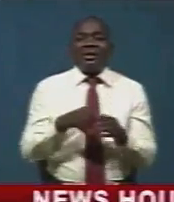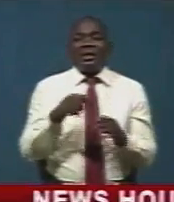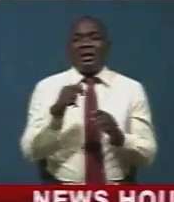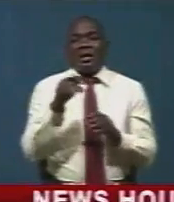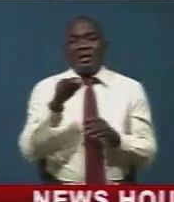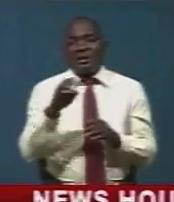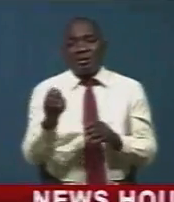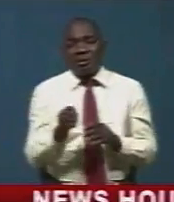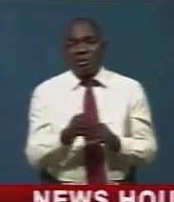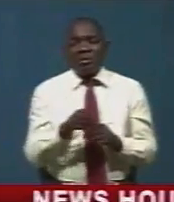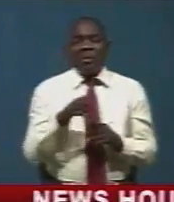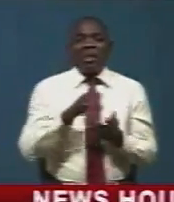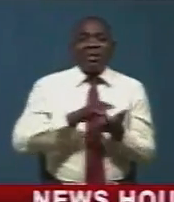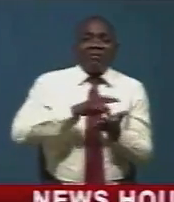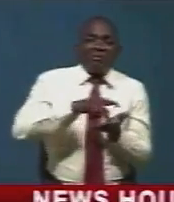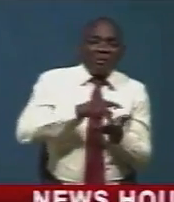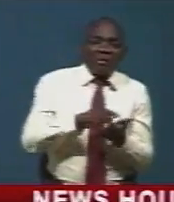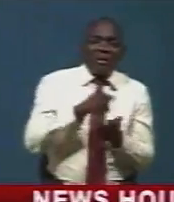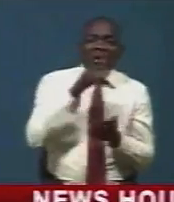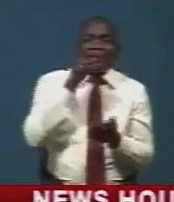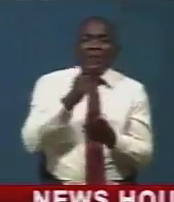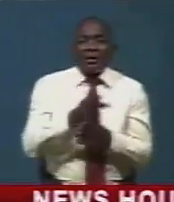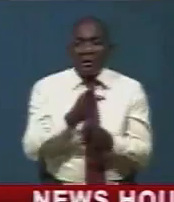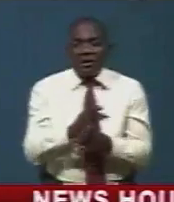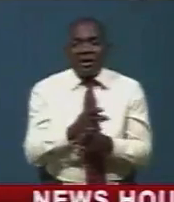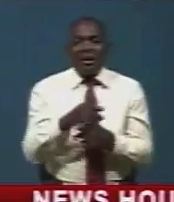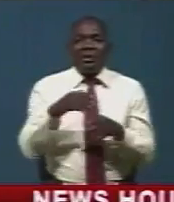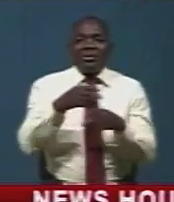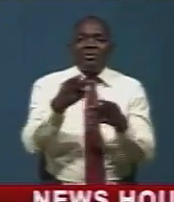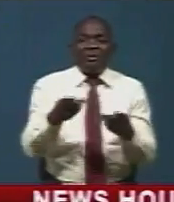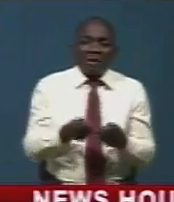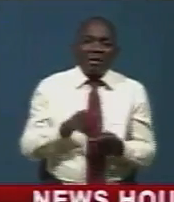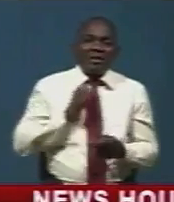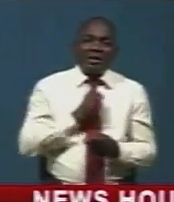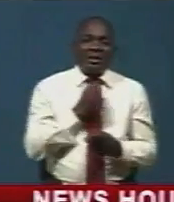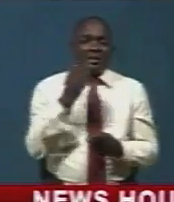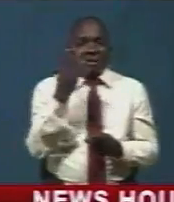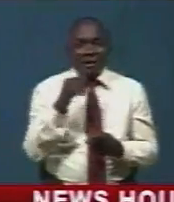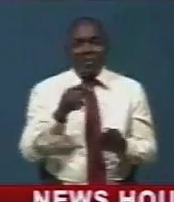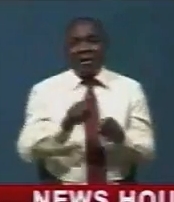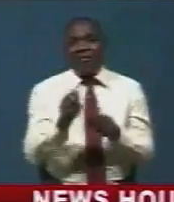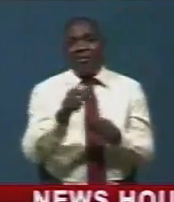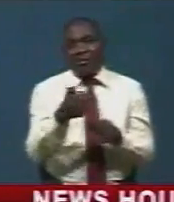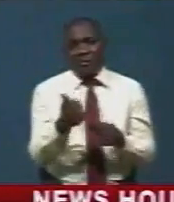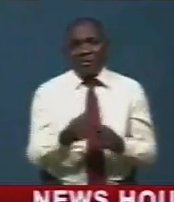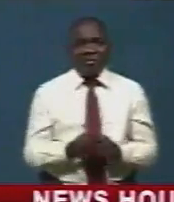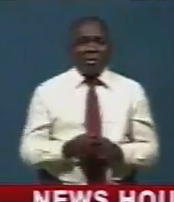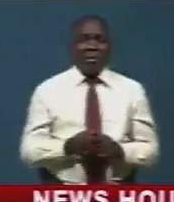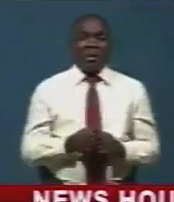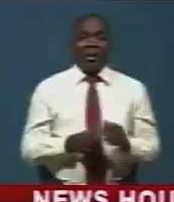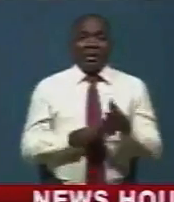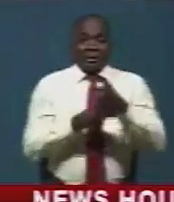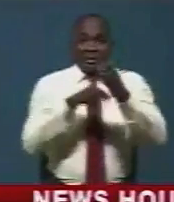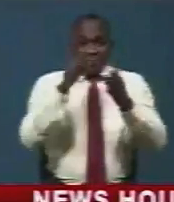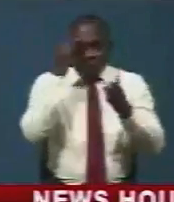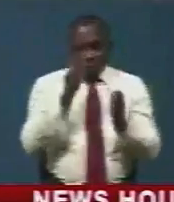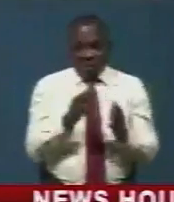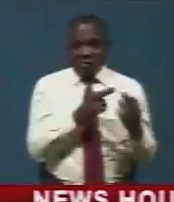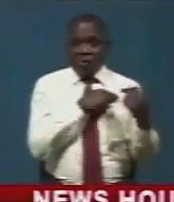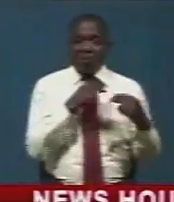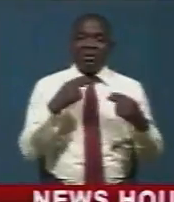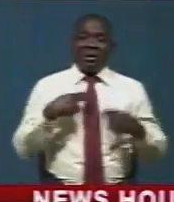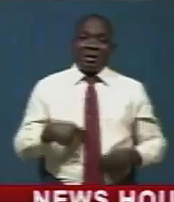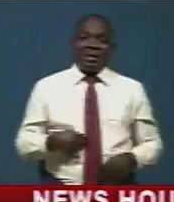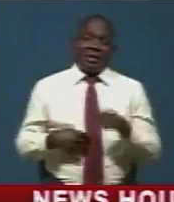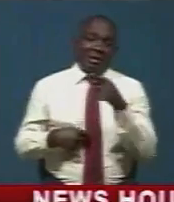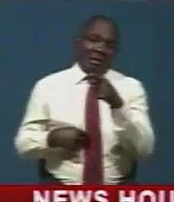oncology, pharmacy, blood bank, morgue, staff accommodation, among others. Deputy Minister for Health, Dr.